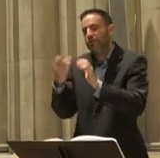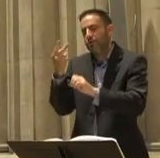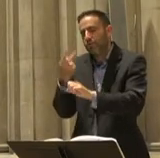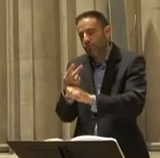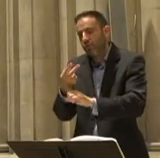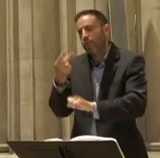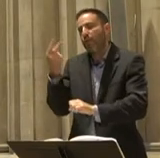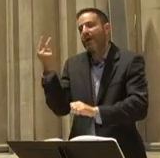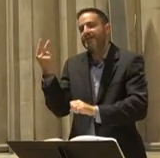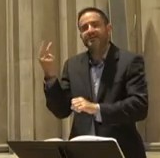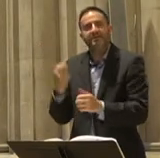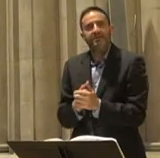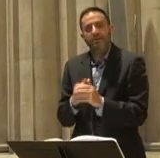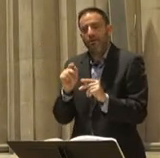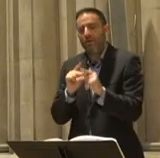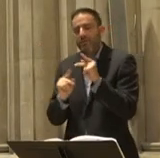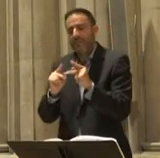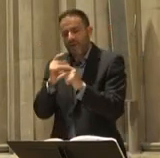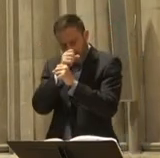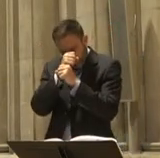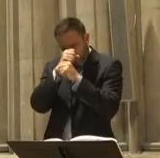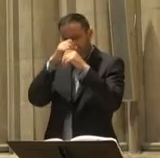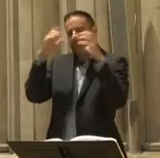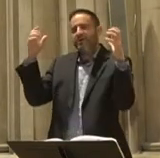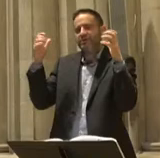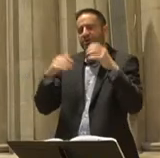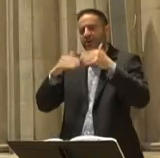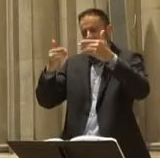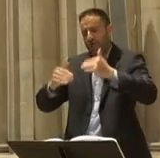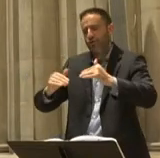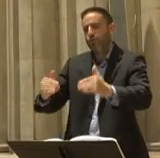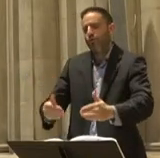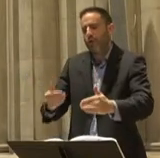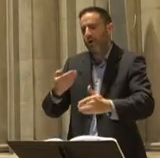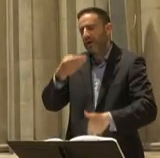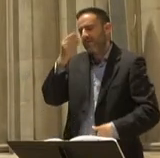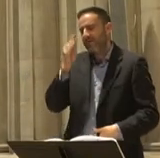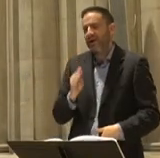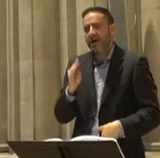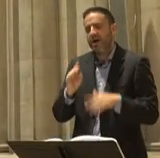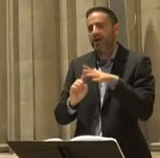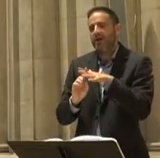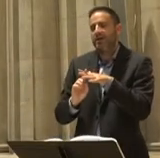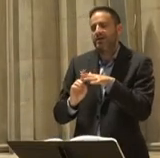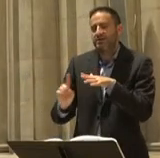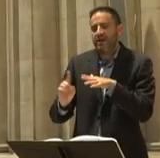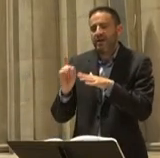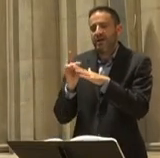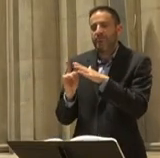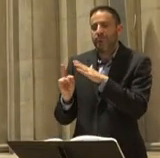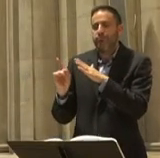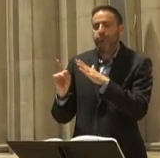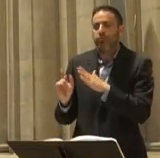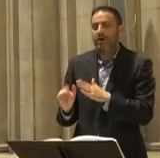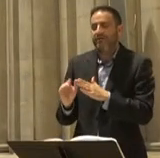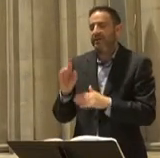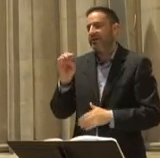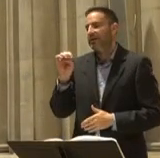Twice, when people have visions of the throne of God, the exiled prophet Ezekiel